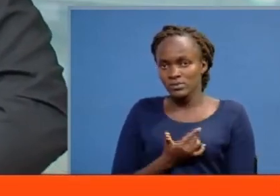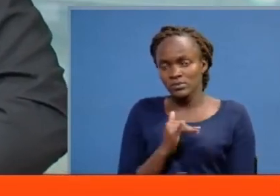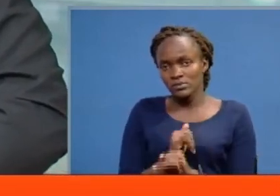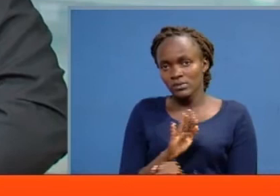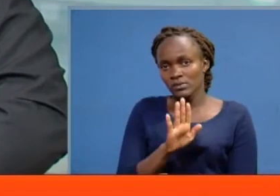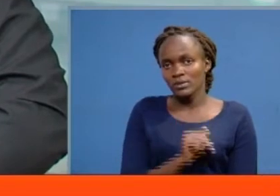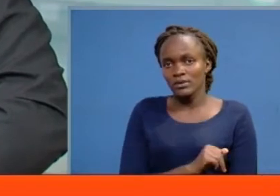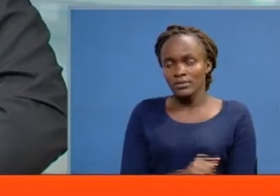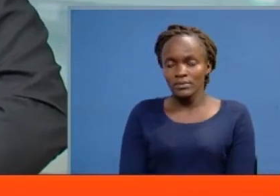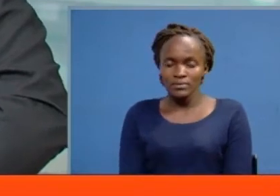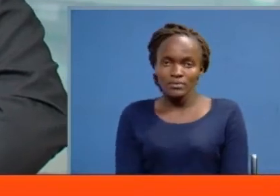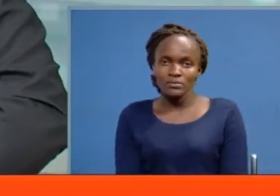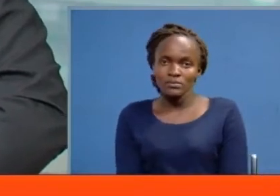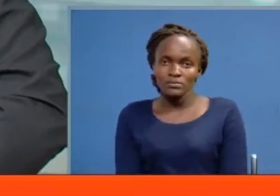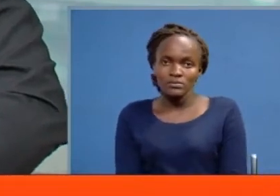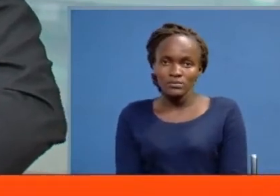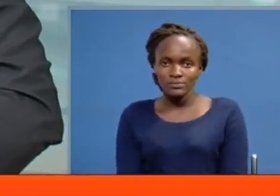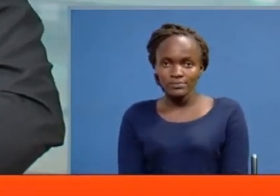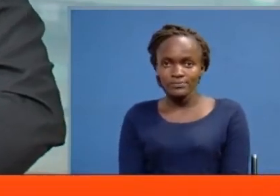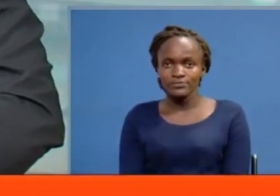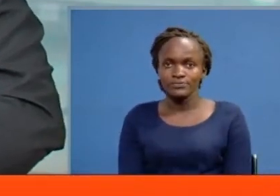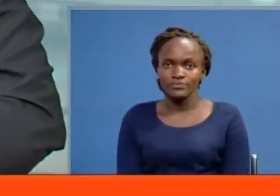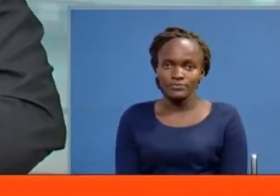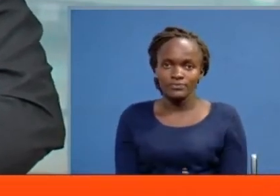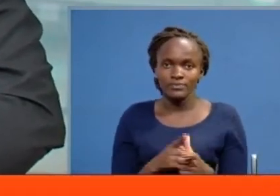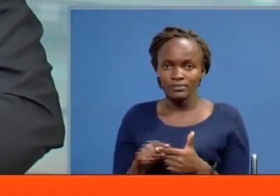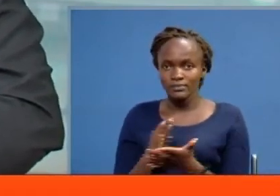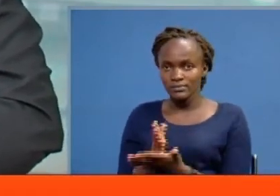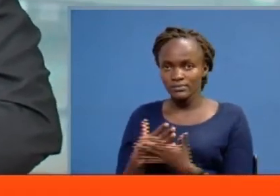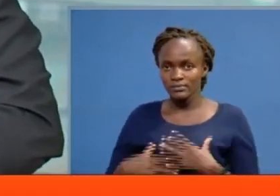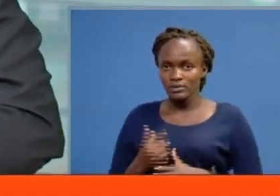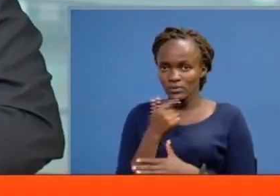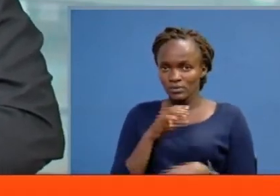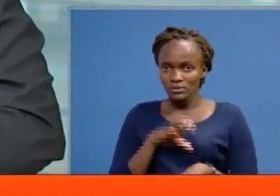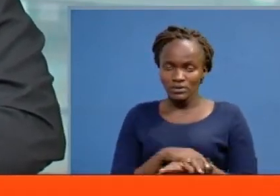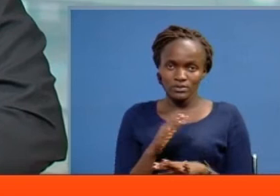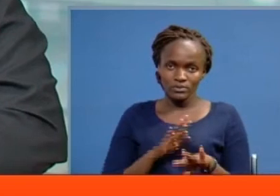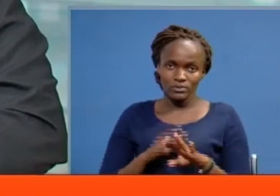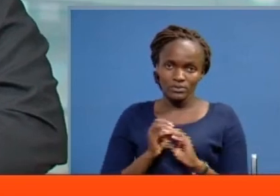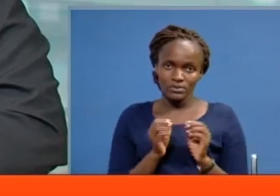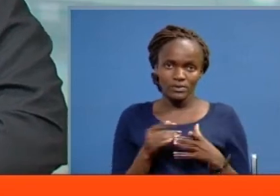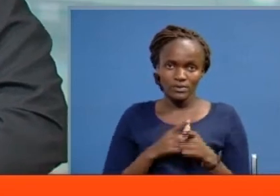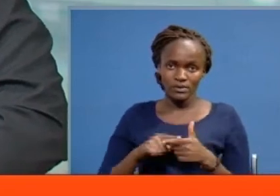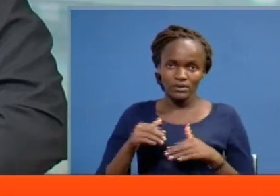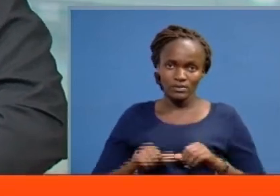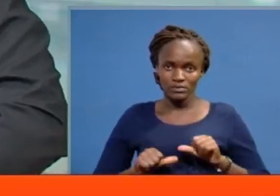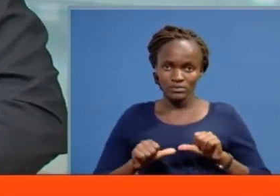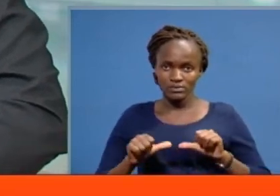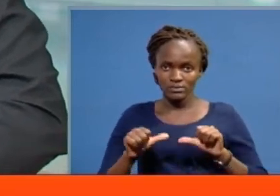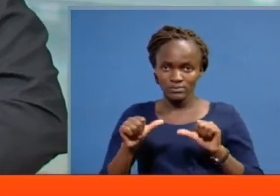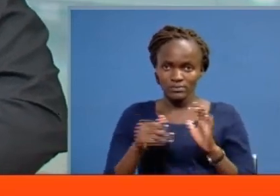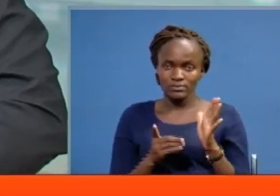all, getting proper branding, because I think a number of artists we have, they don't have proper branding. And so the process of growth is not